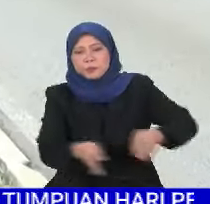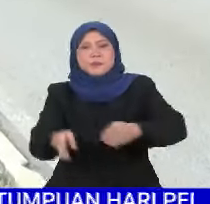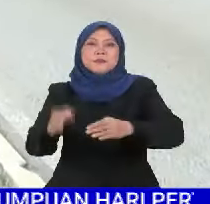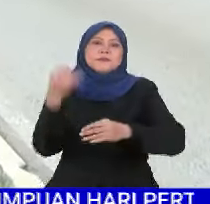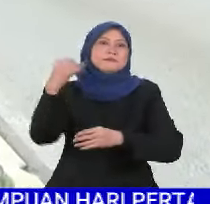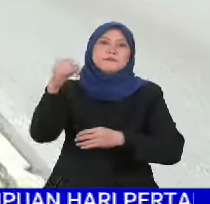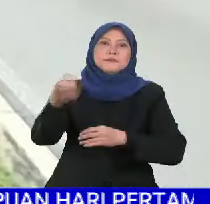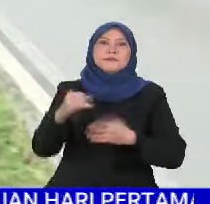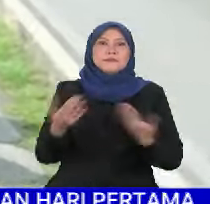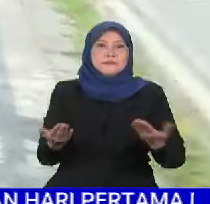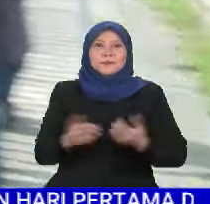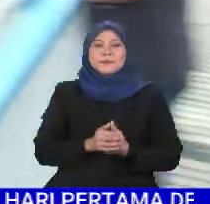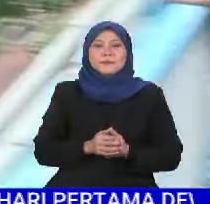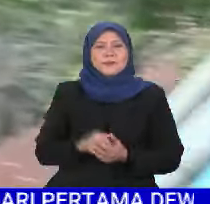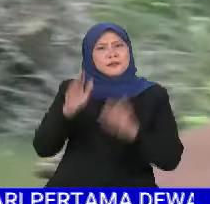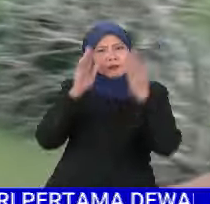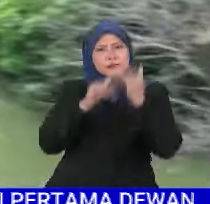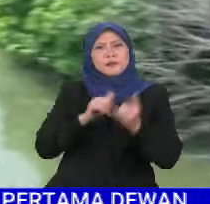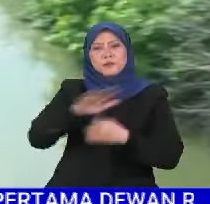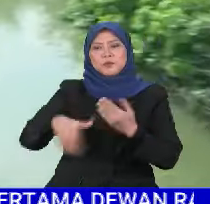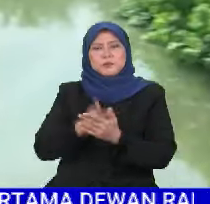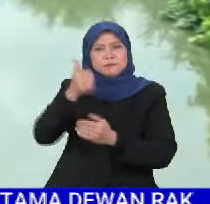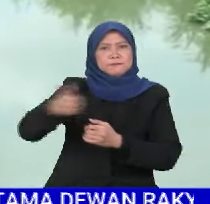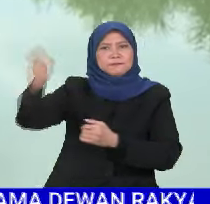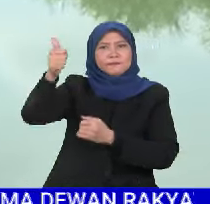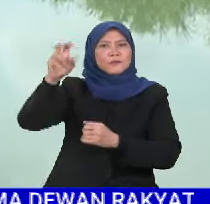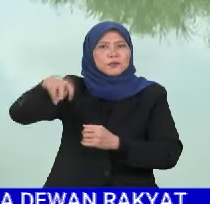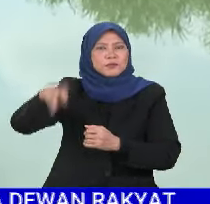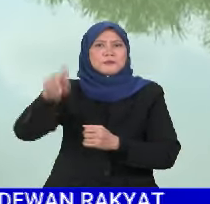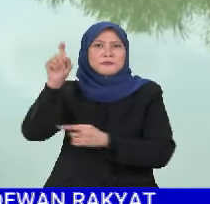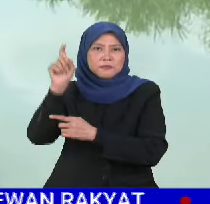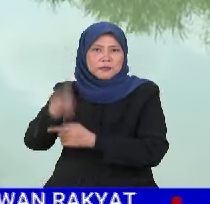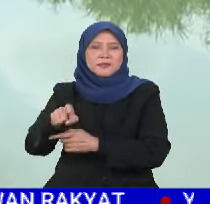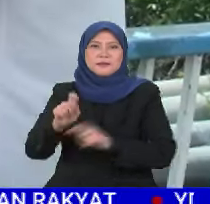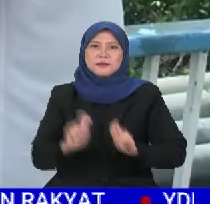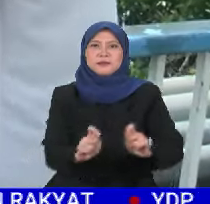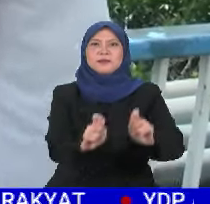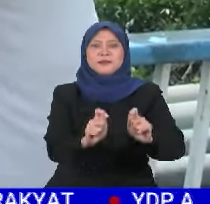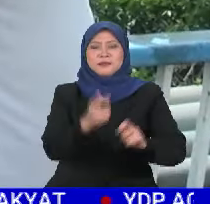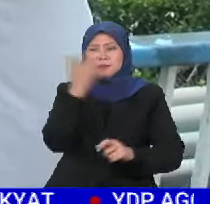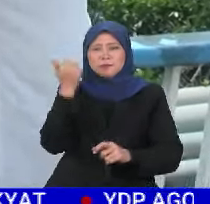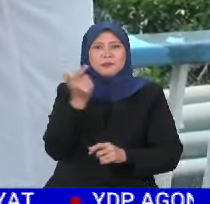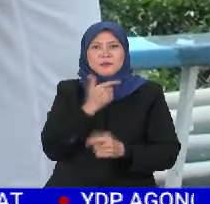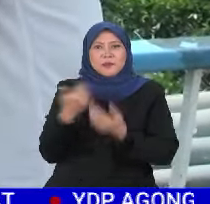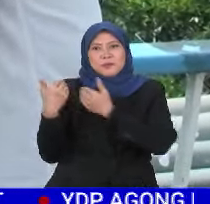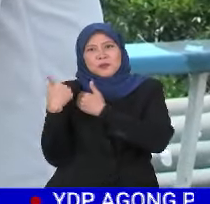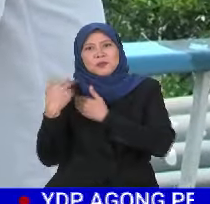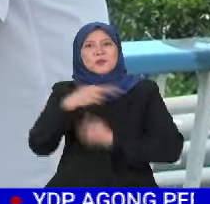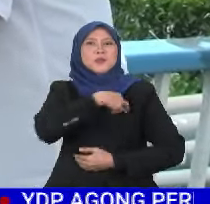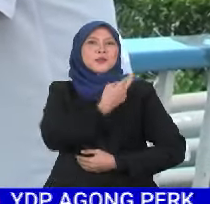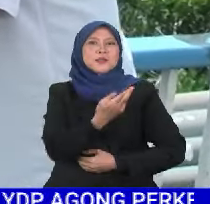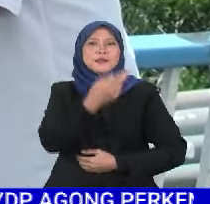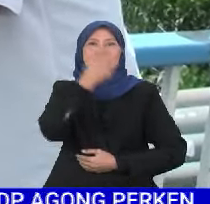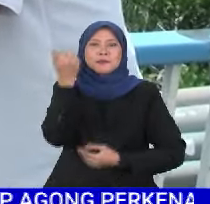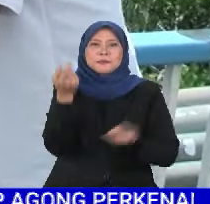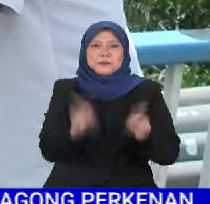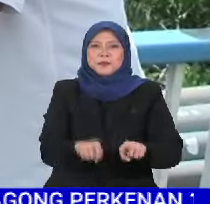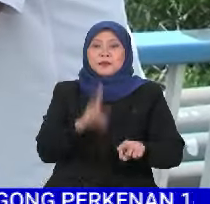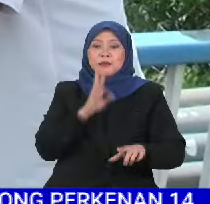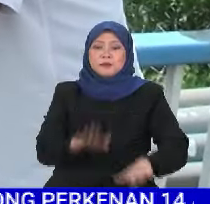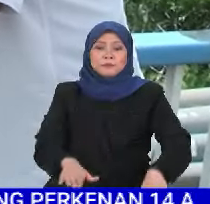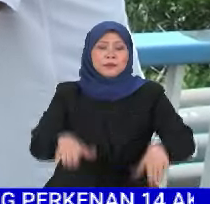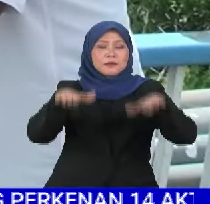Mereka berharap pihak berwajib memandang serius perkara berkenaan berikutan tidak sanggup menanggung kerugian akibat bencana